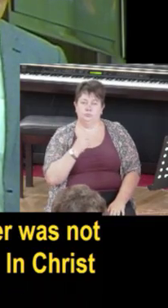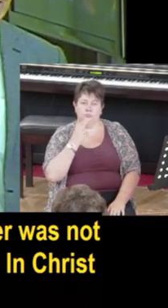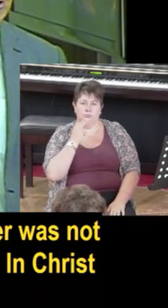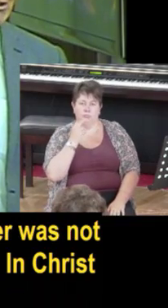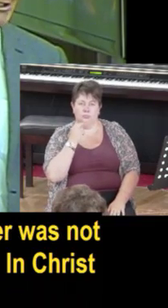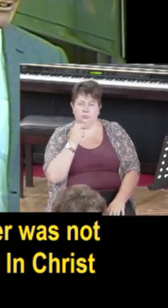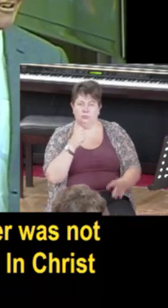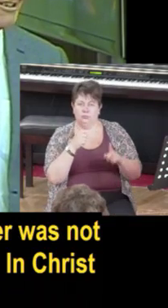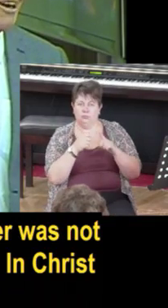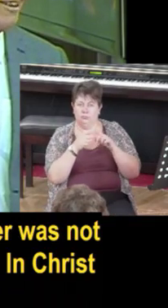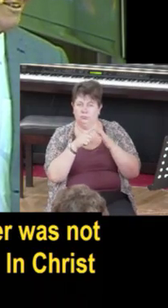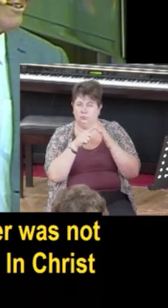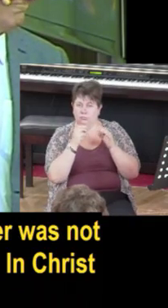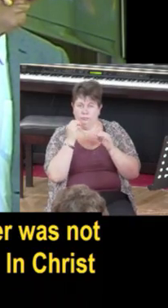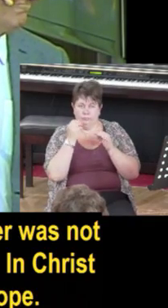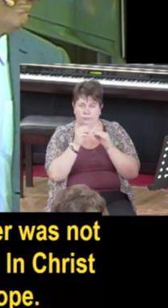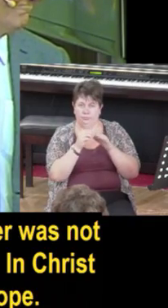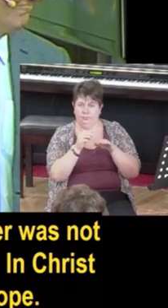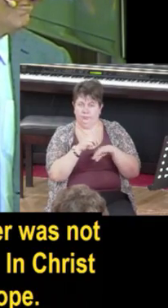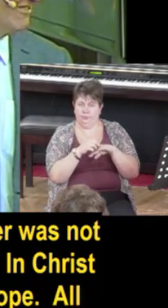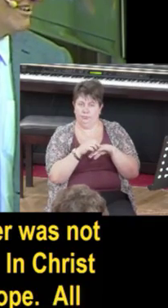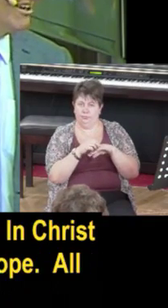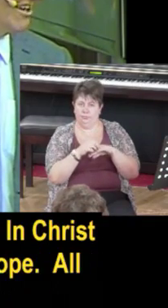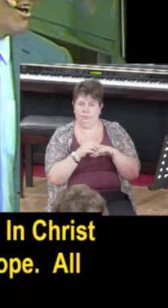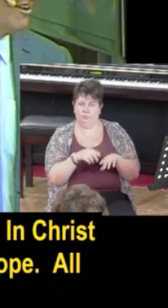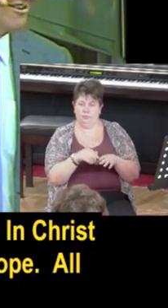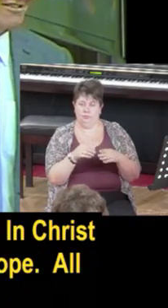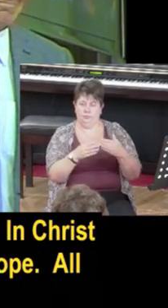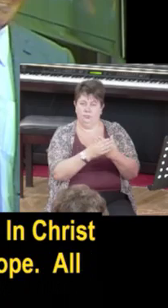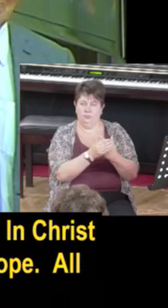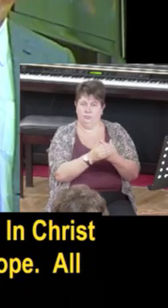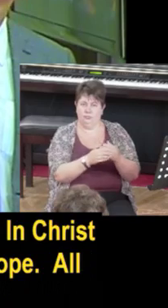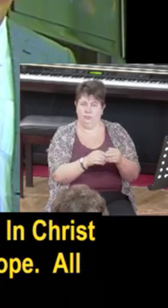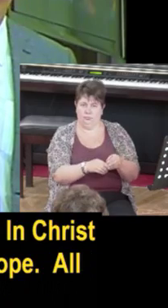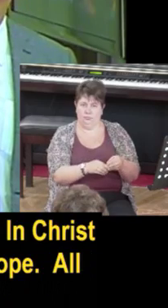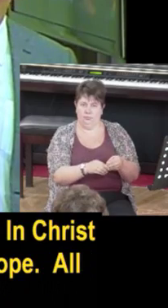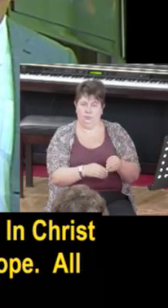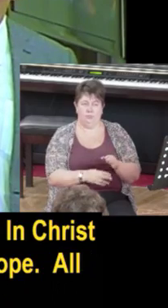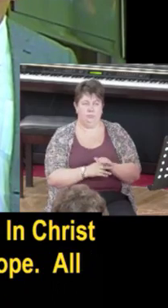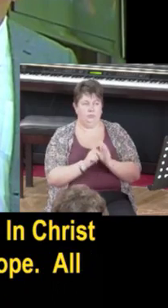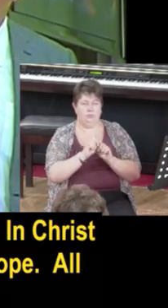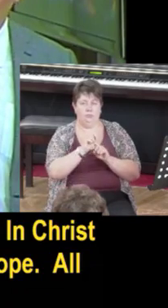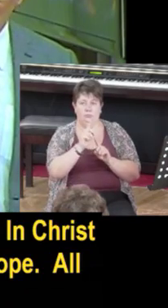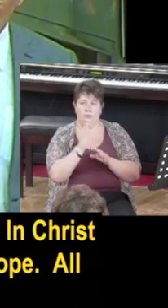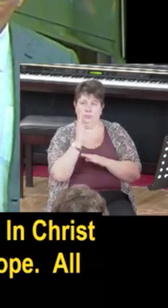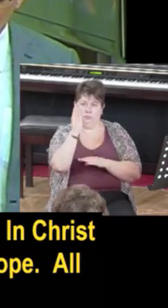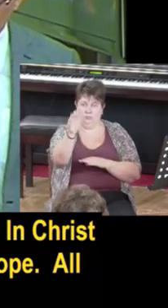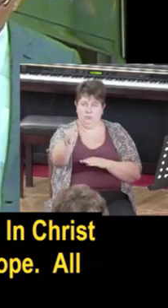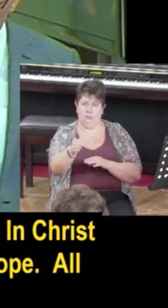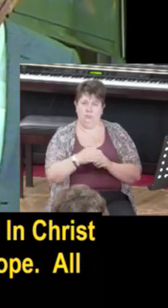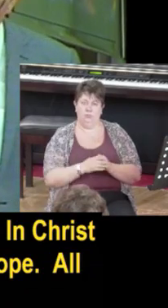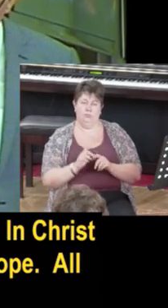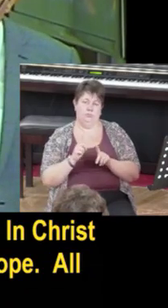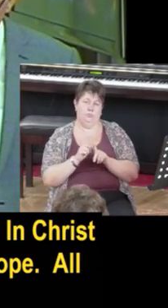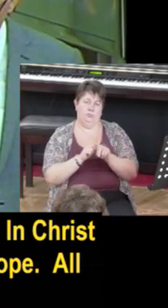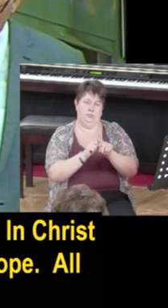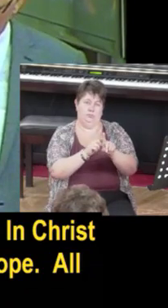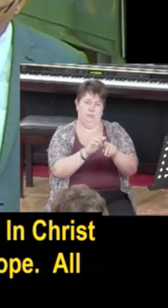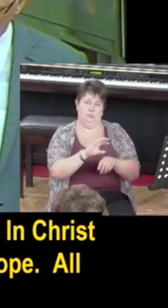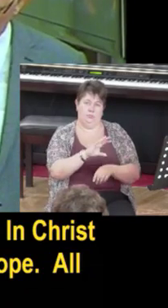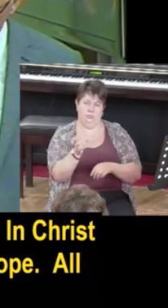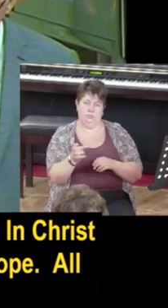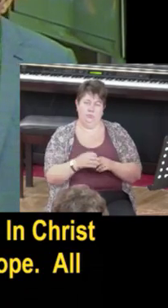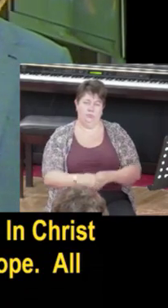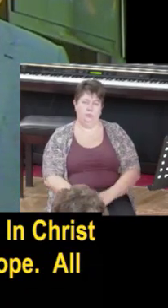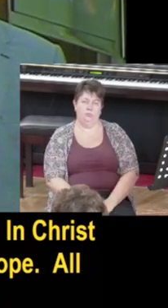is to kiss his hand, take his hand, and go forward, following where